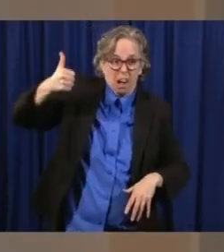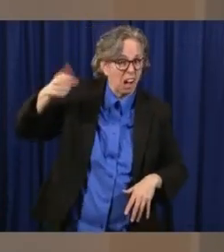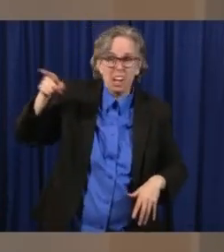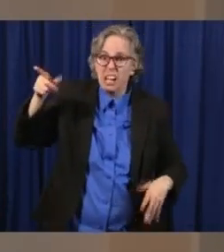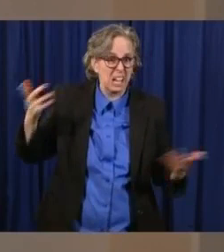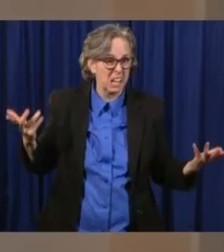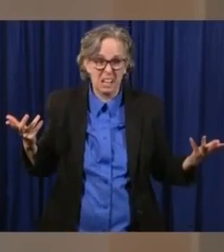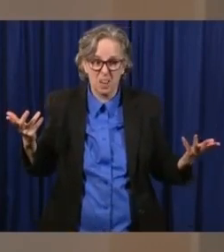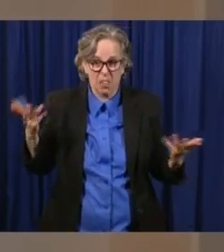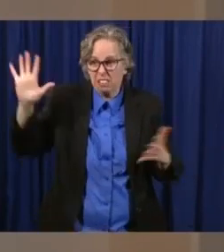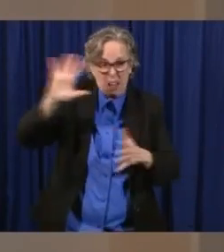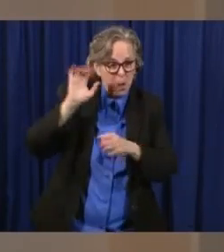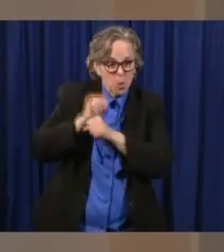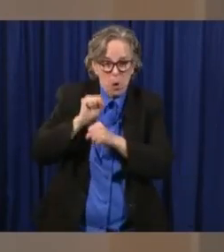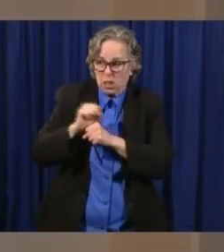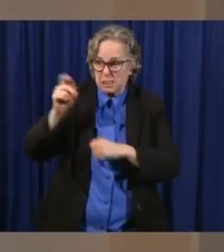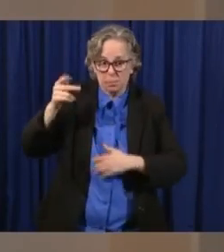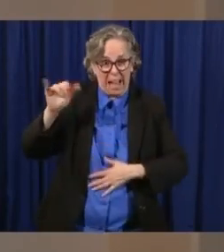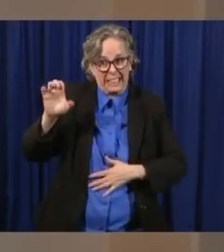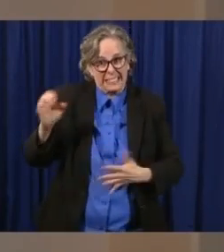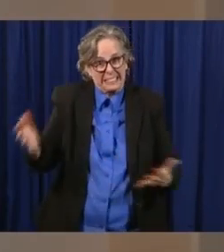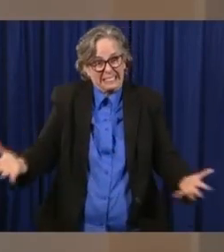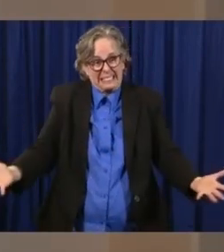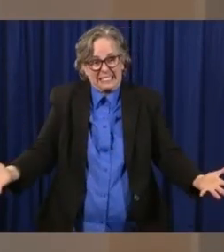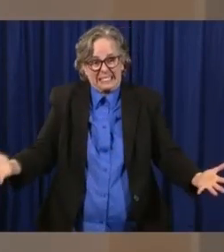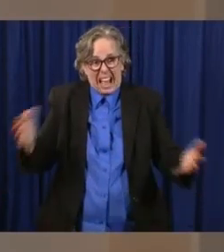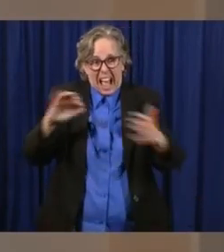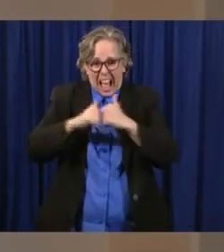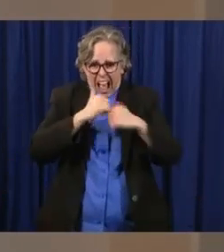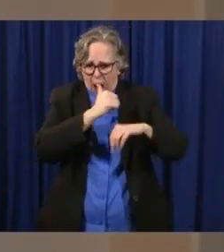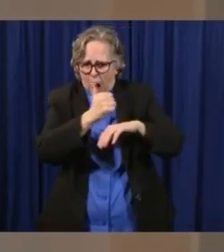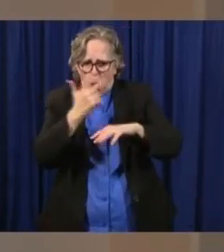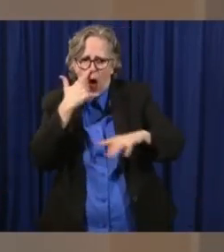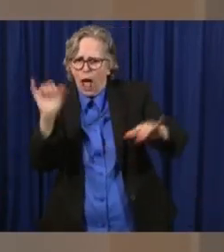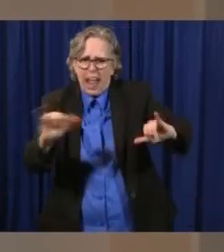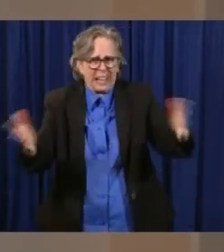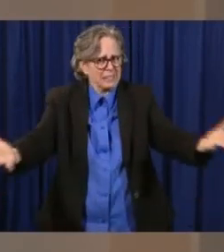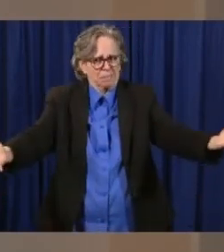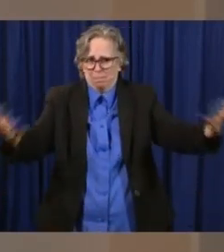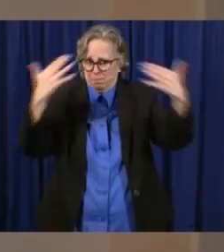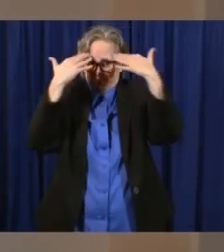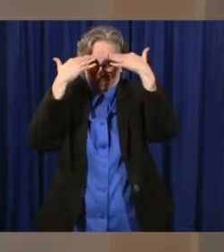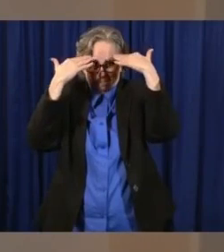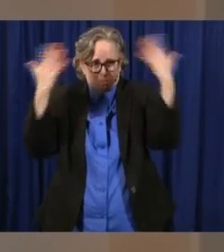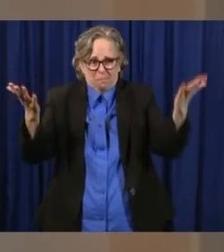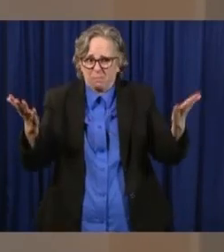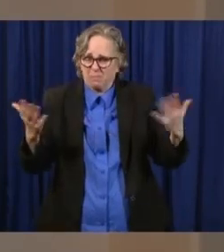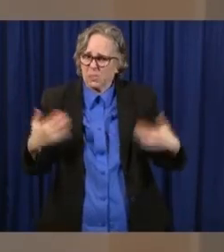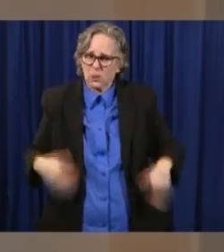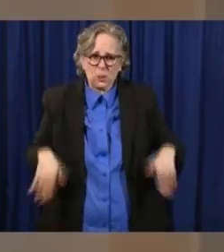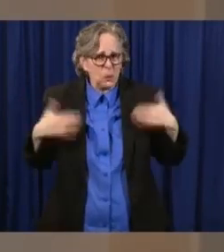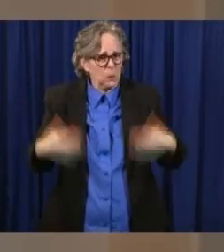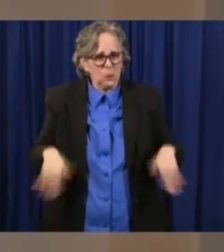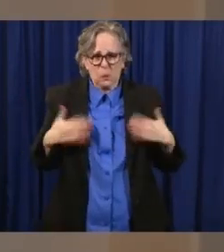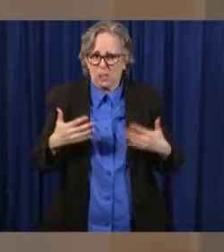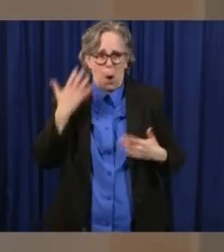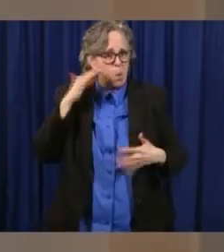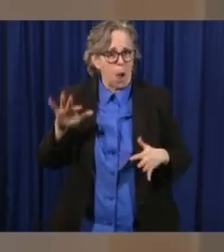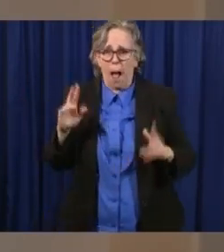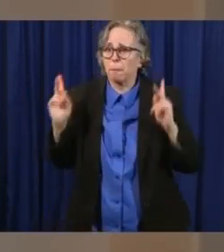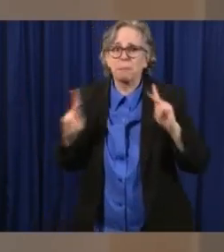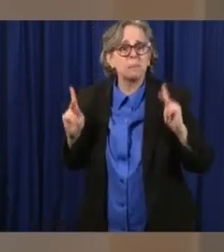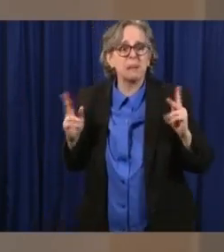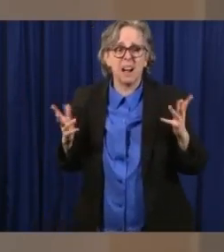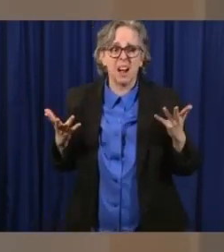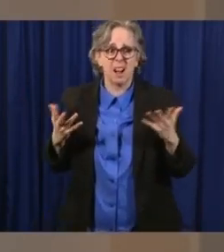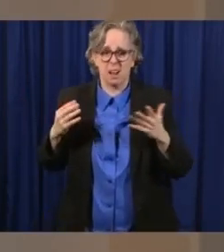area configurations. However you're looking at it, we're not going to allow, we're not going to want people to congregate,